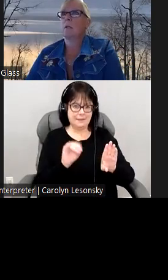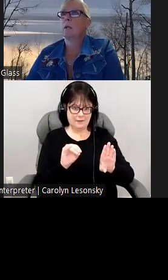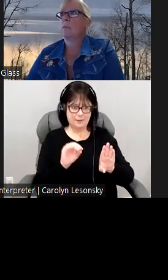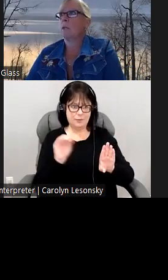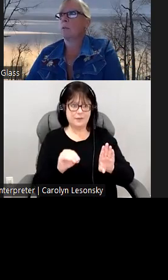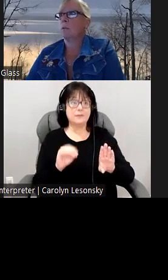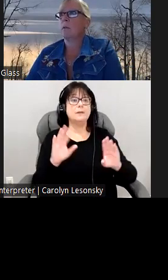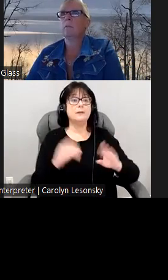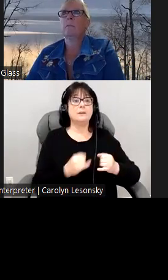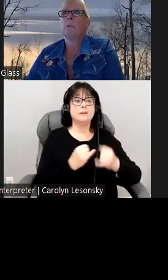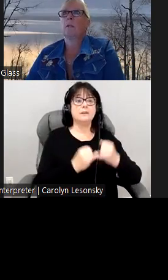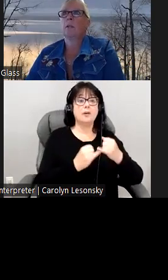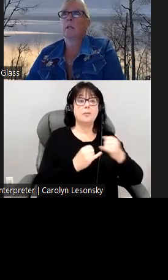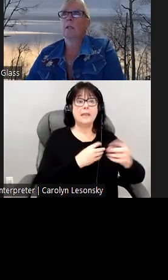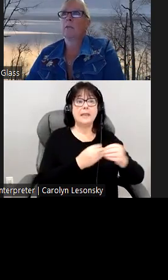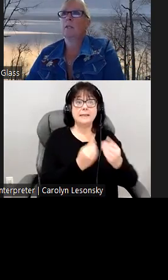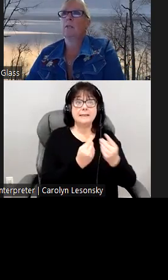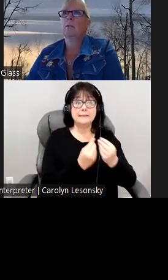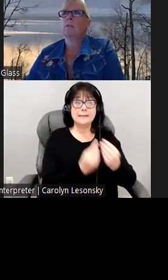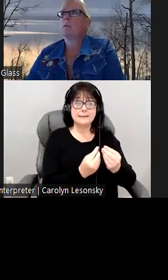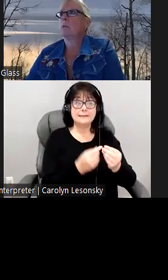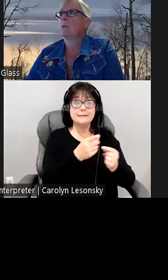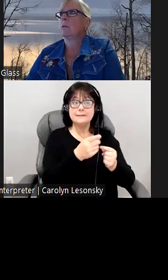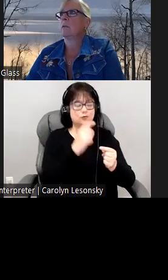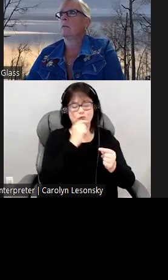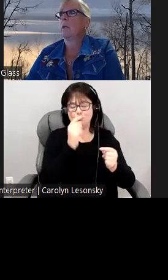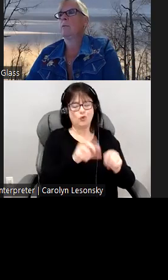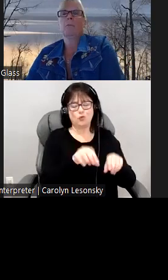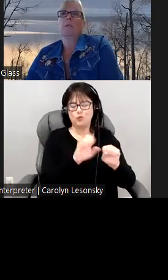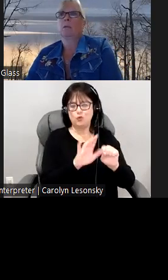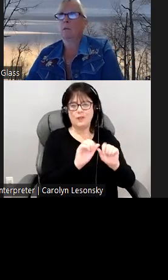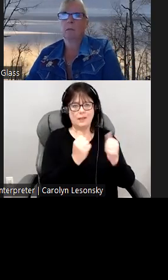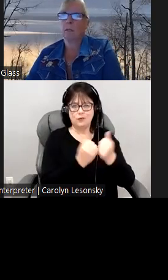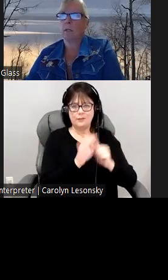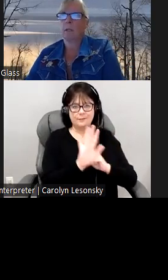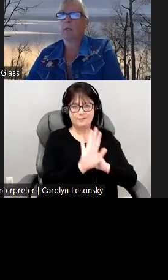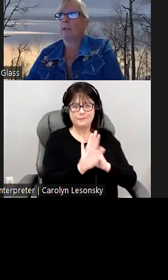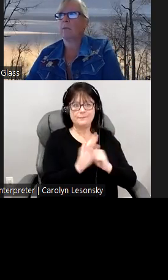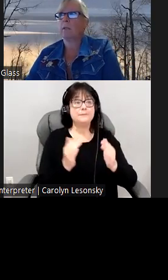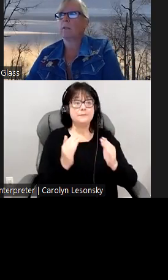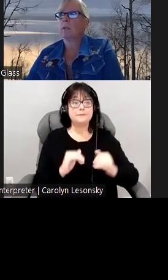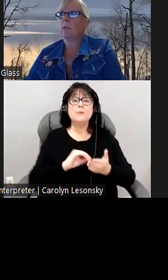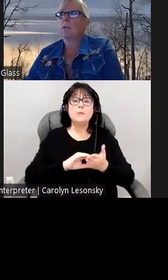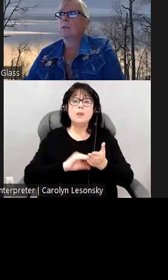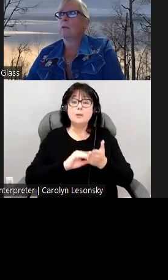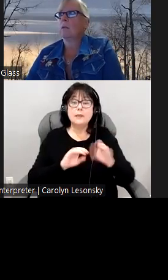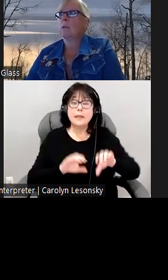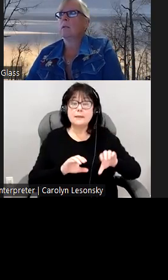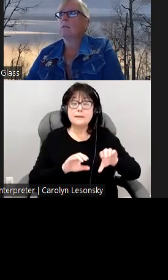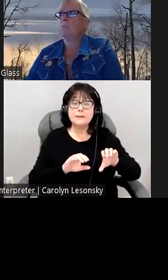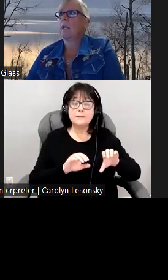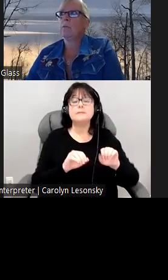tasks, they don't do them. Learning activities, 94% completed all learning activities.